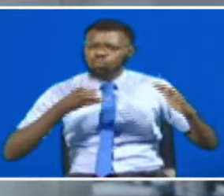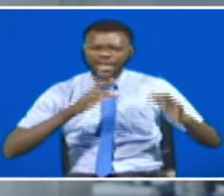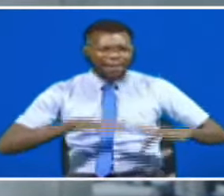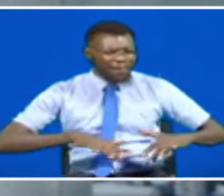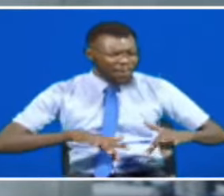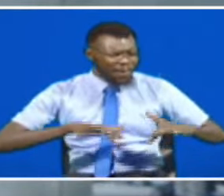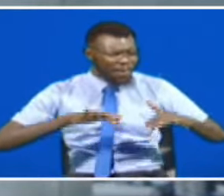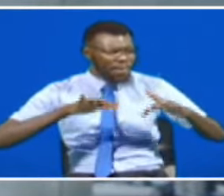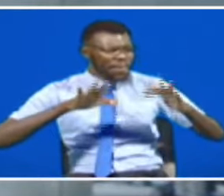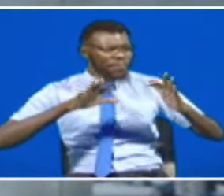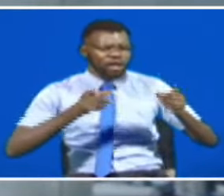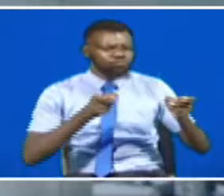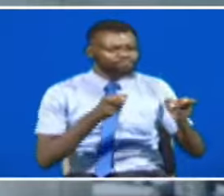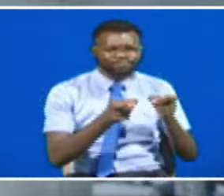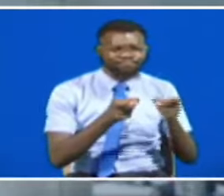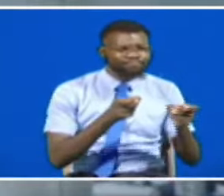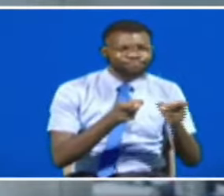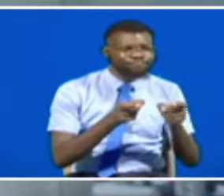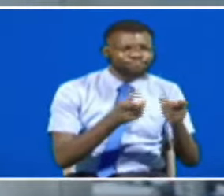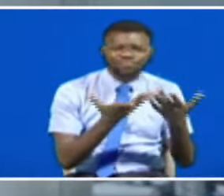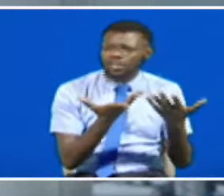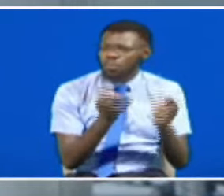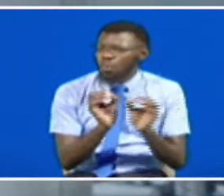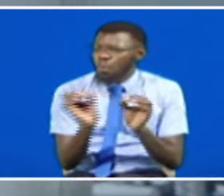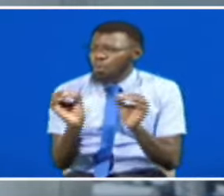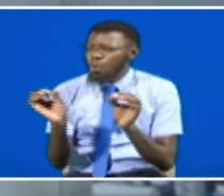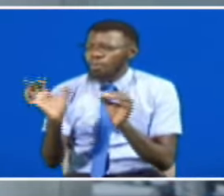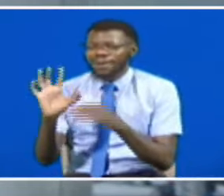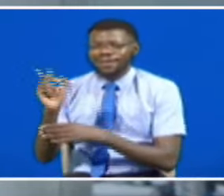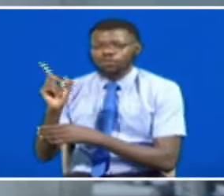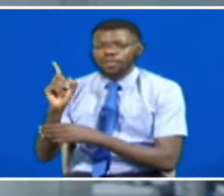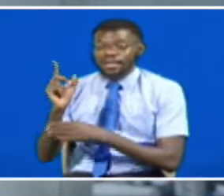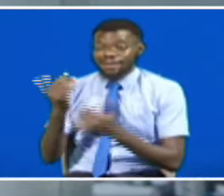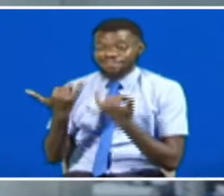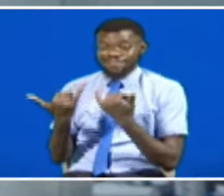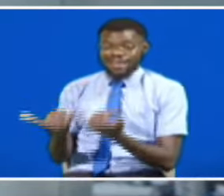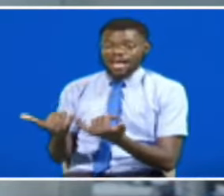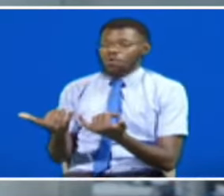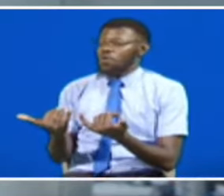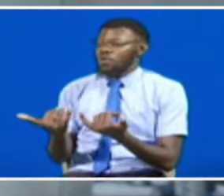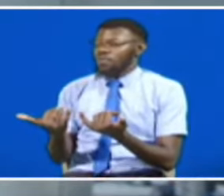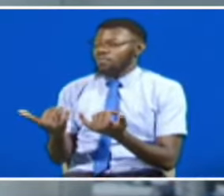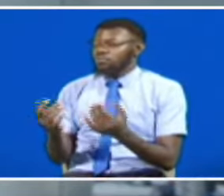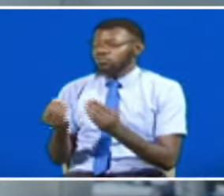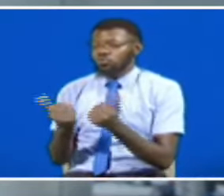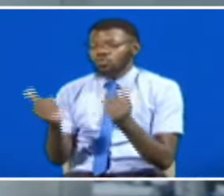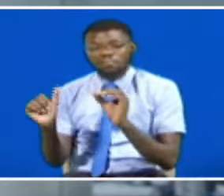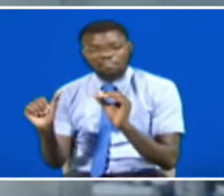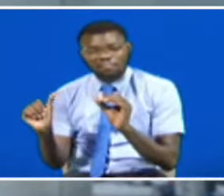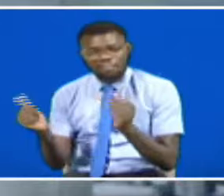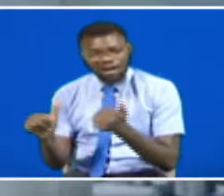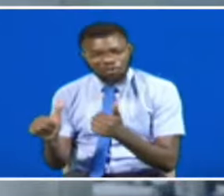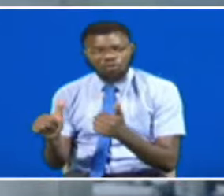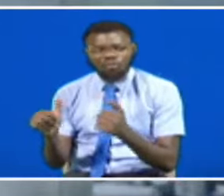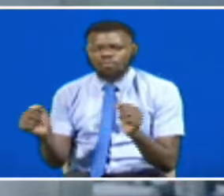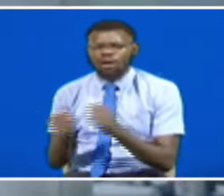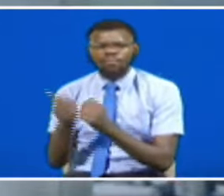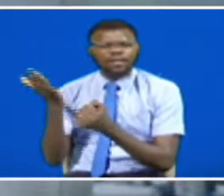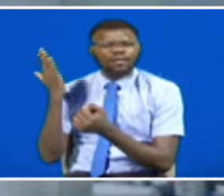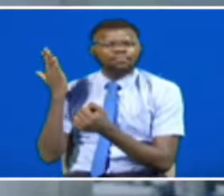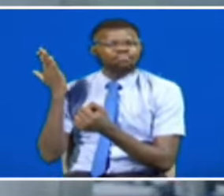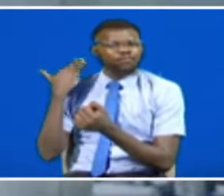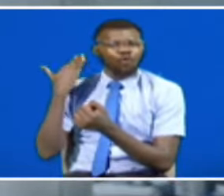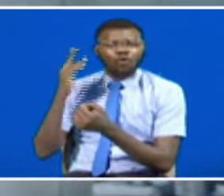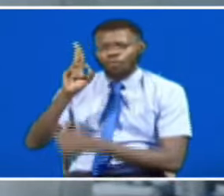contributor to floods. This year, the unsolved problems claimed the life of an officer who was swept away by the rains in the line